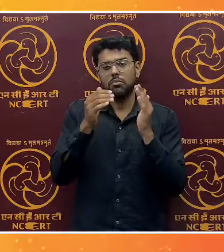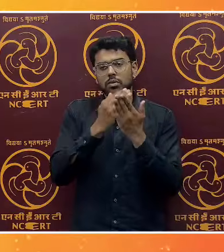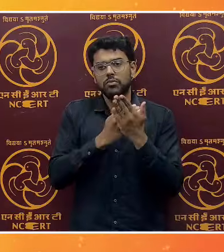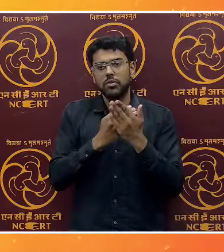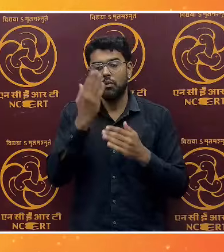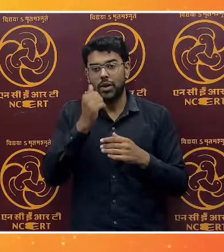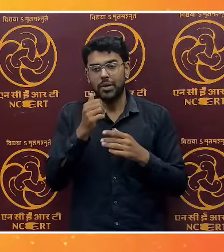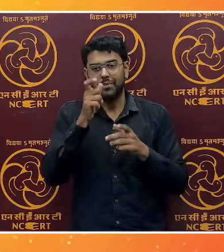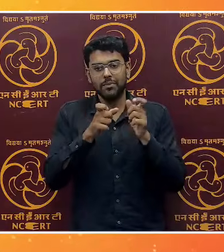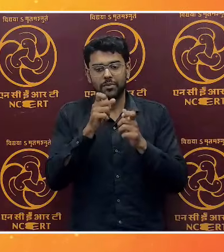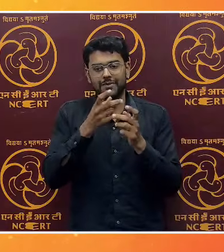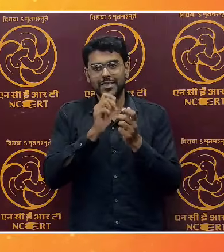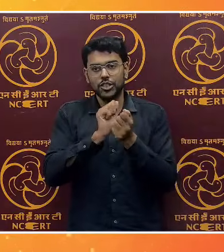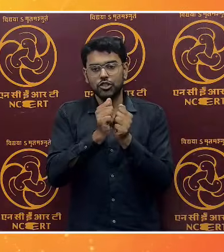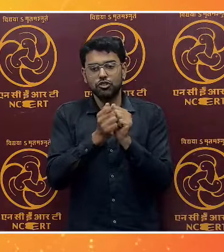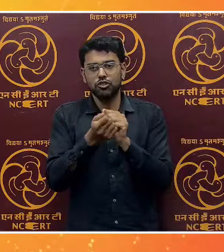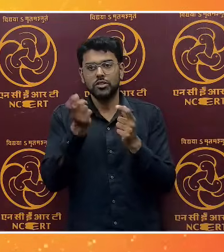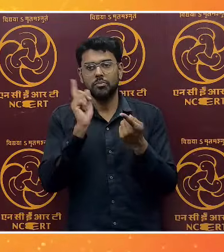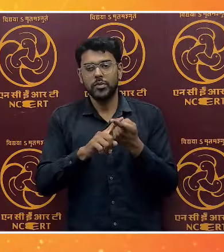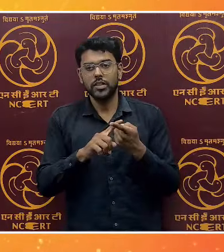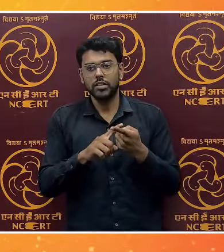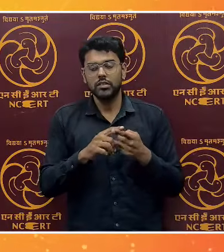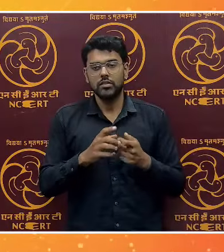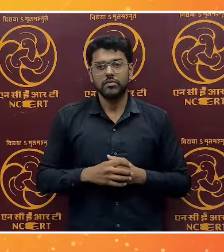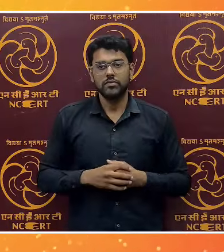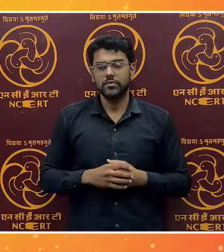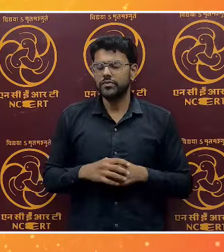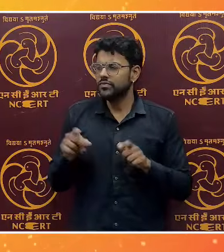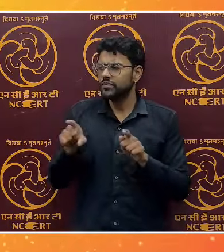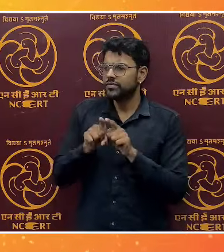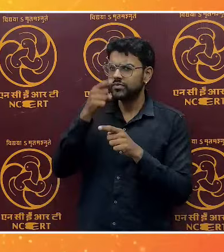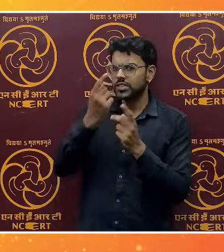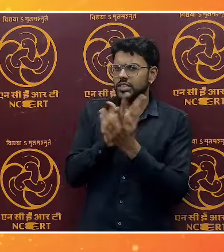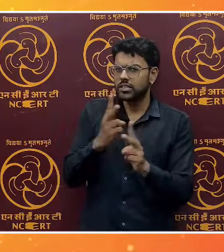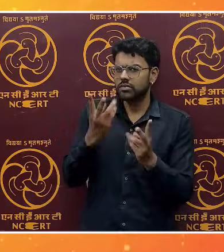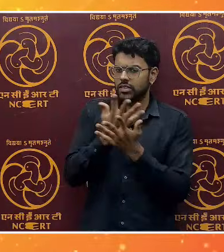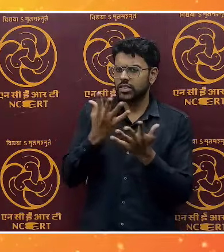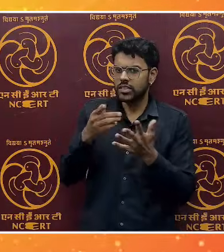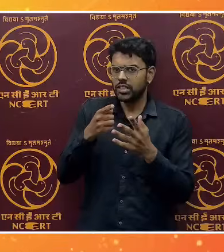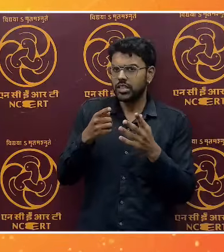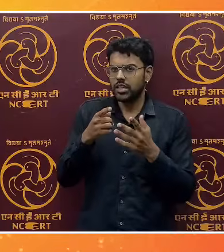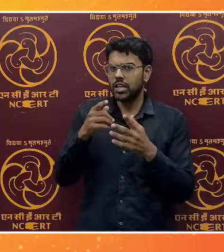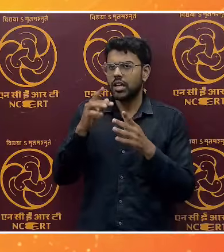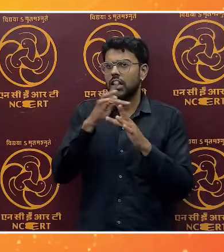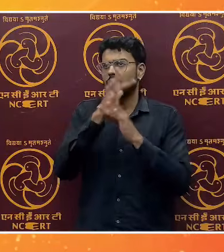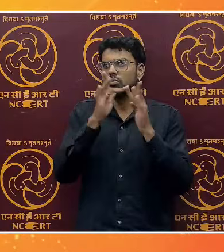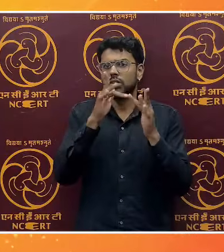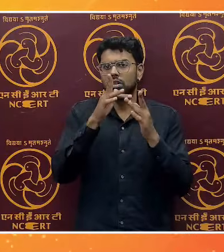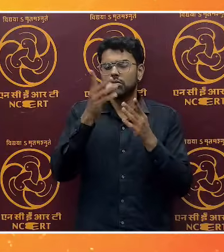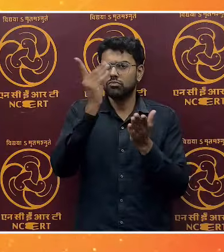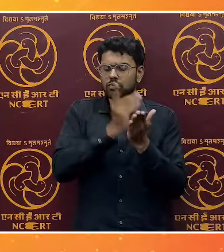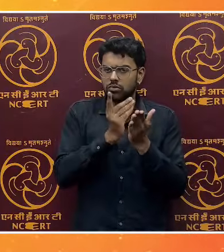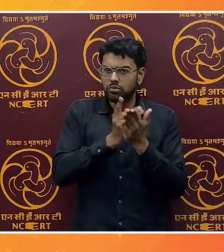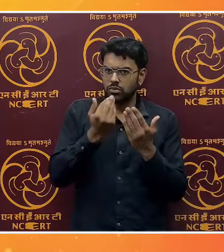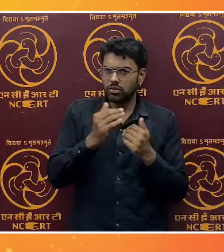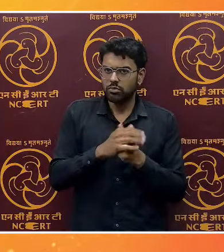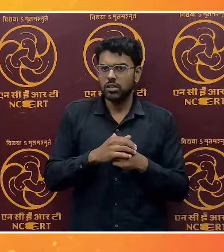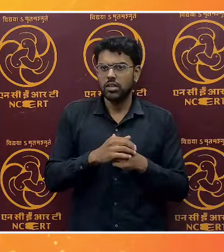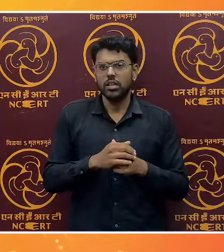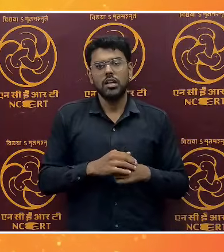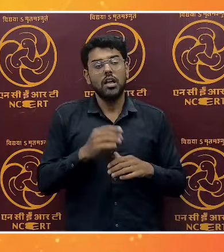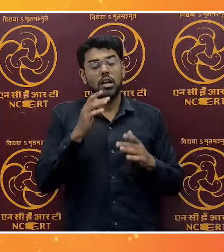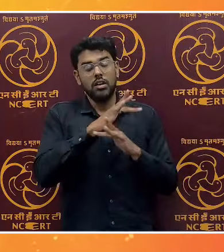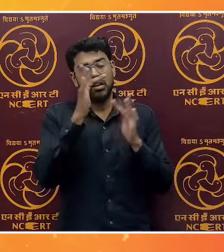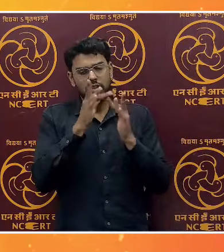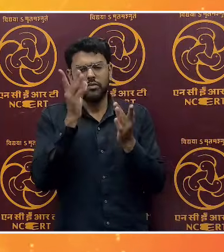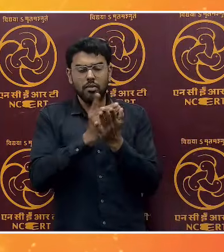you are changing the shot. Okay. So, ma'am, these resources, can we take them from internet, but we have to make sure they're not copyrighted? Yes, not